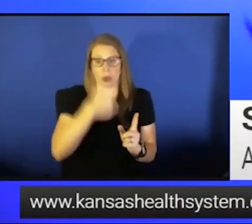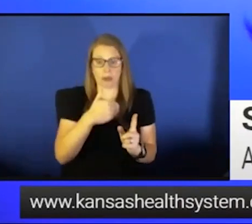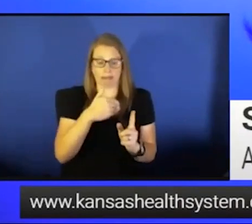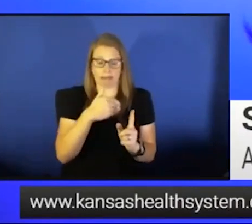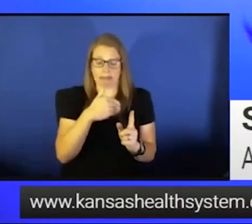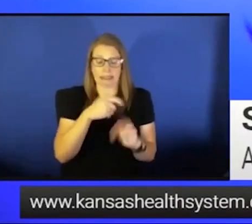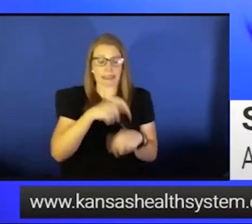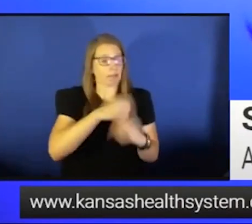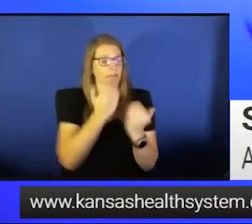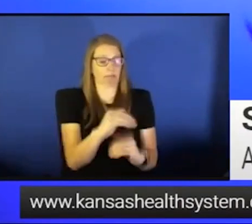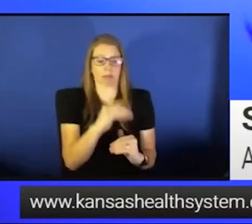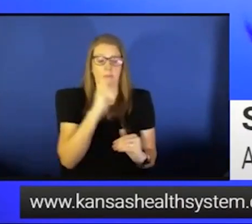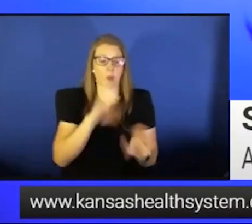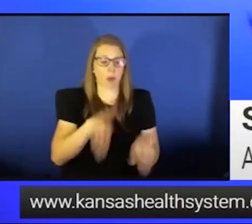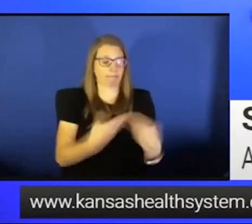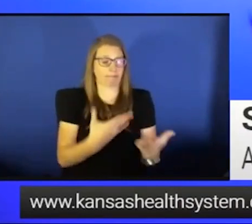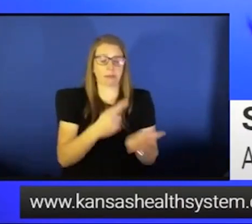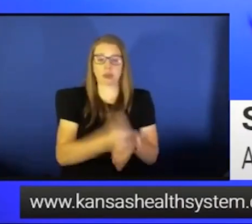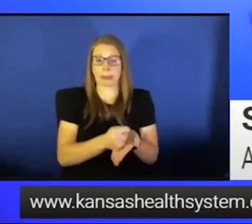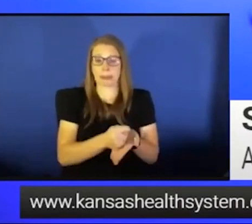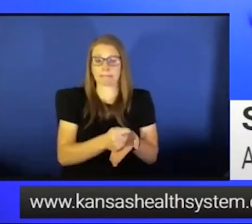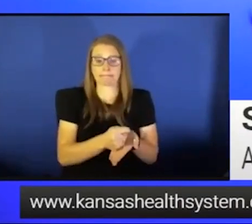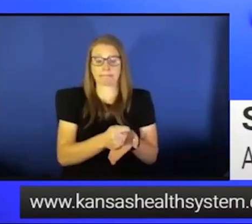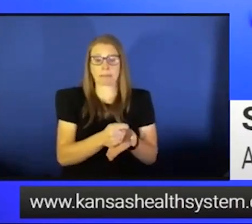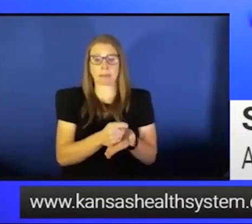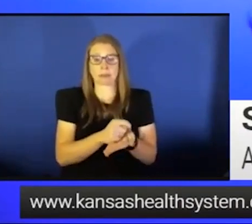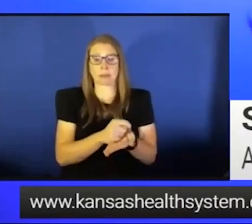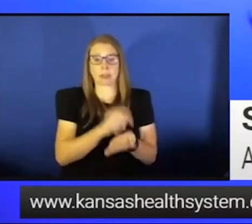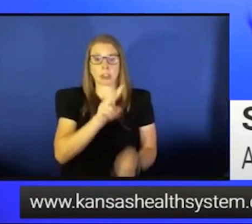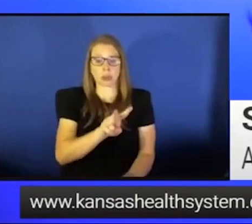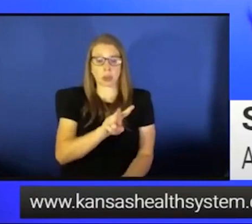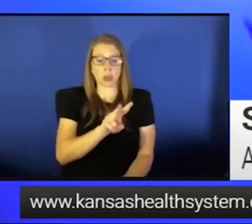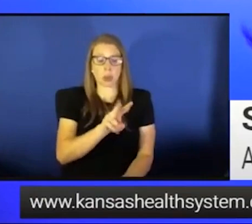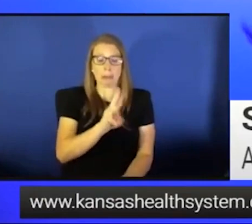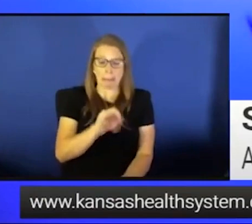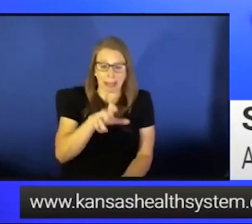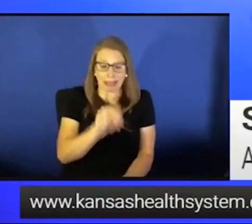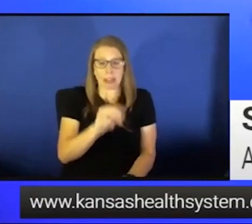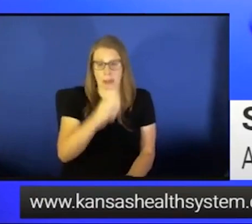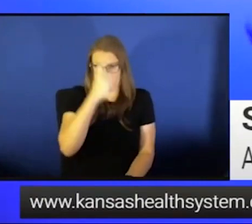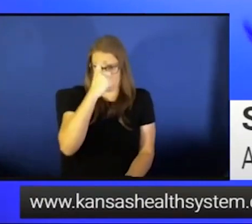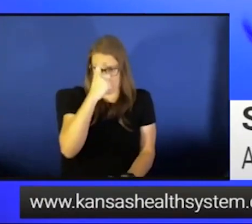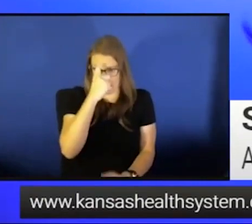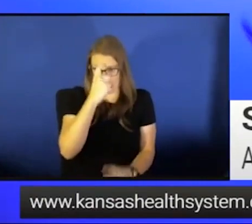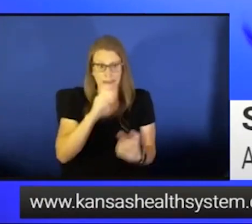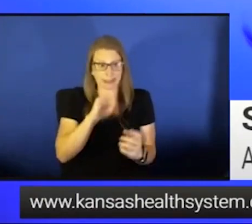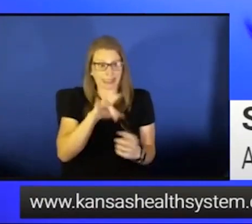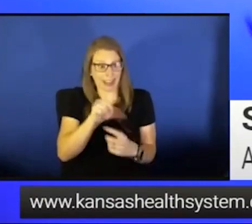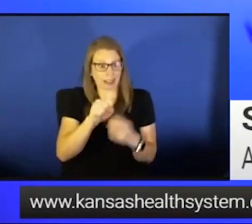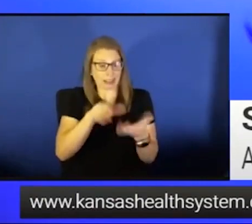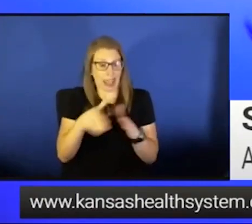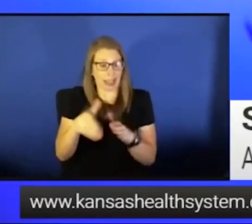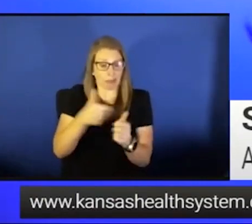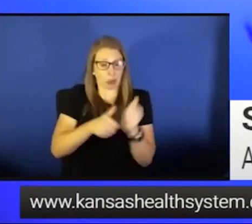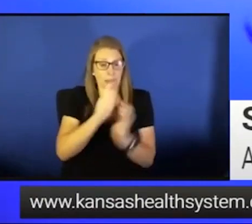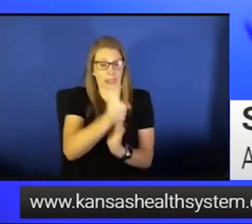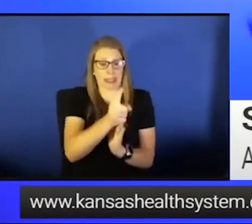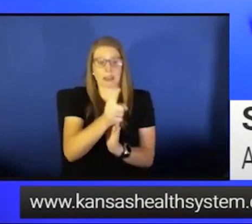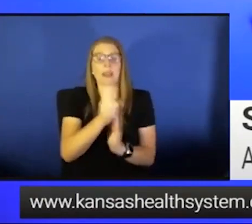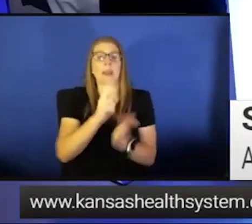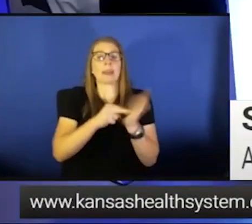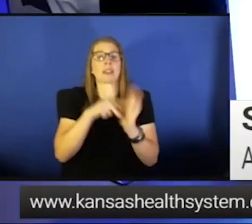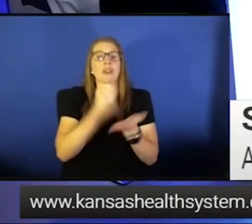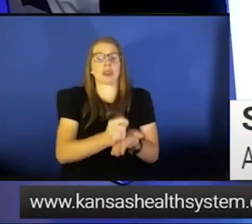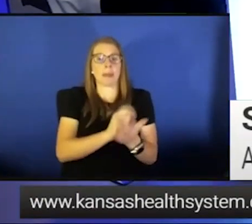deliver treatment. 2 million brain cells are dying per minute, and so the faster that you can get treatment, the better a patient will do.